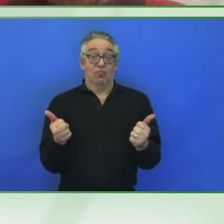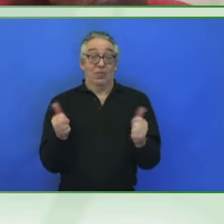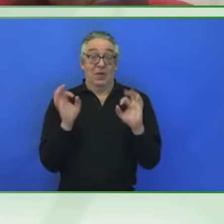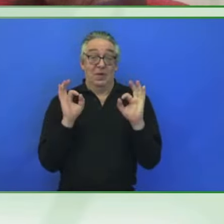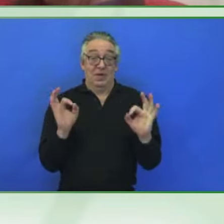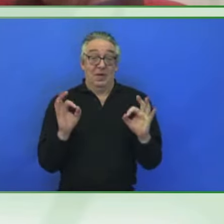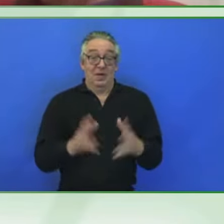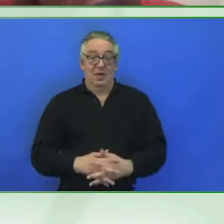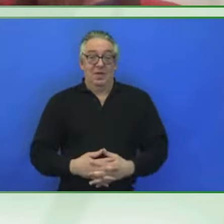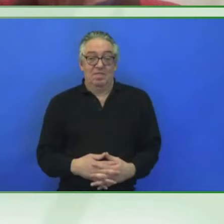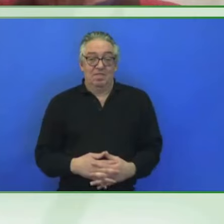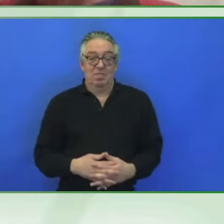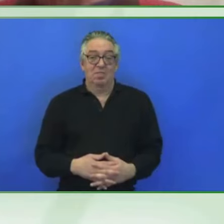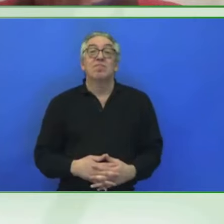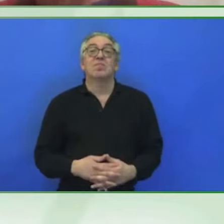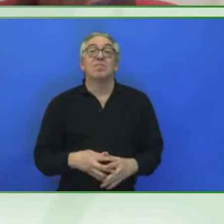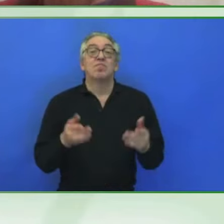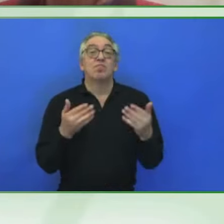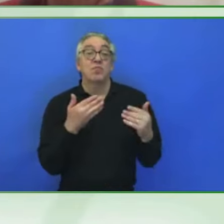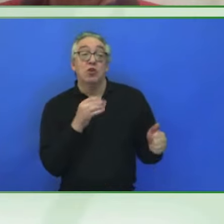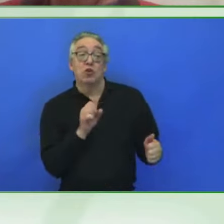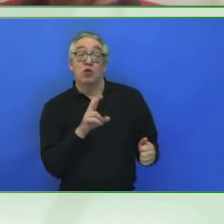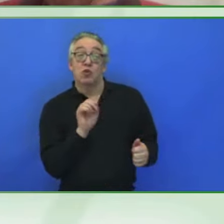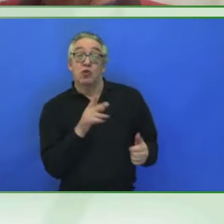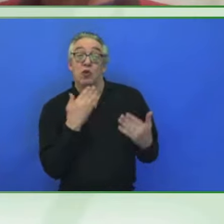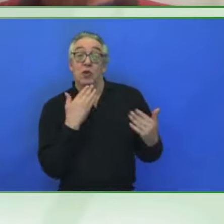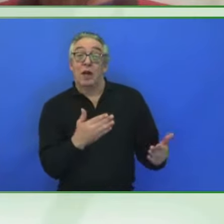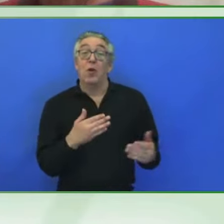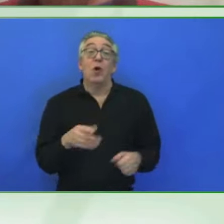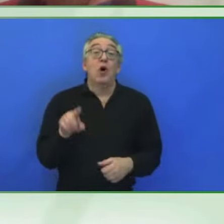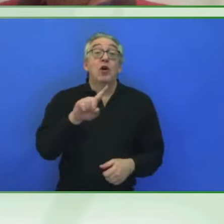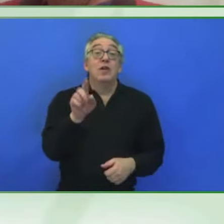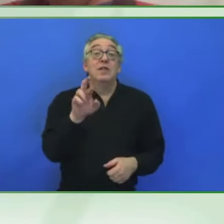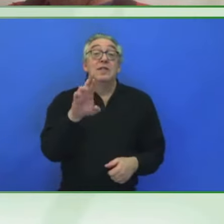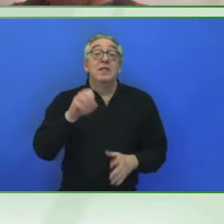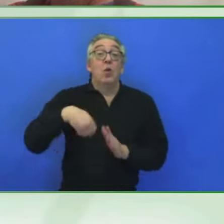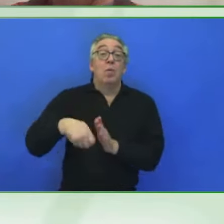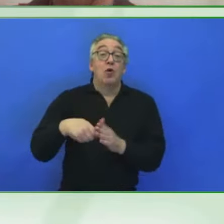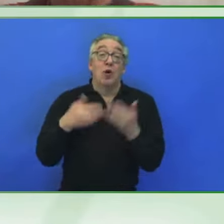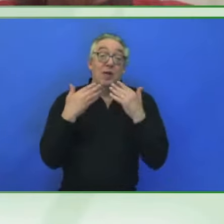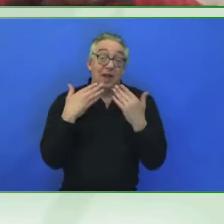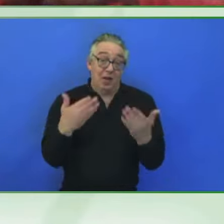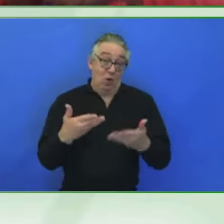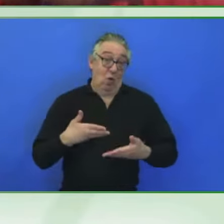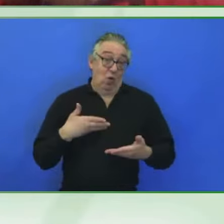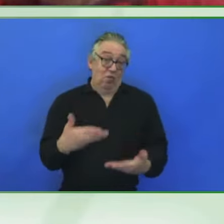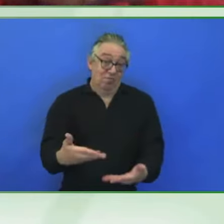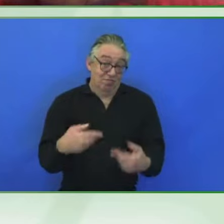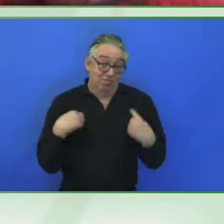Thank you, Susan, and thank you to the Zero Project for inviting us along. As